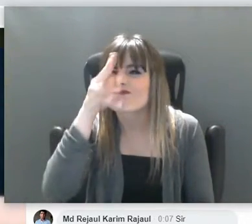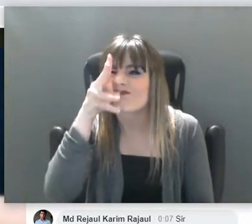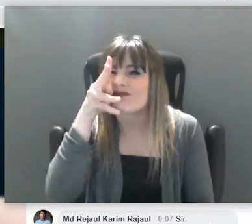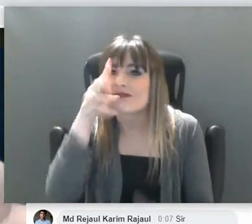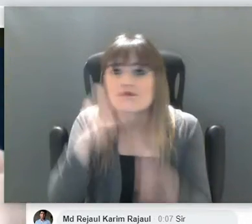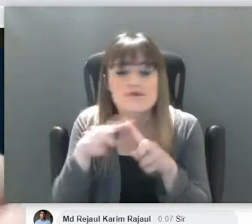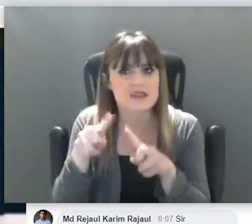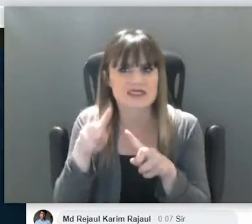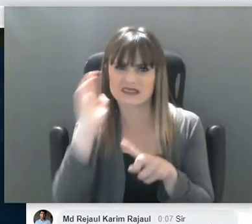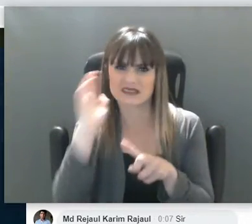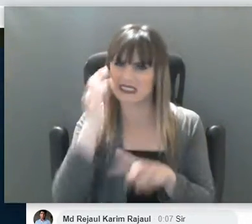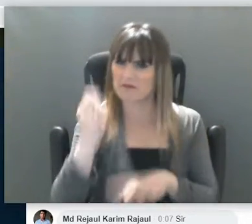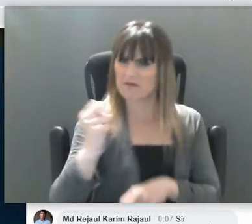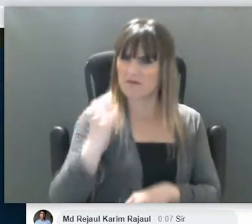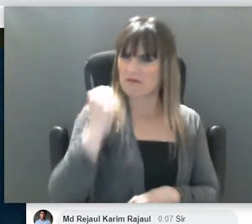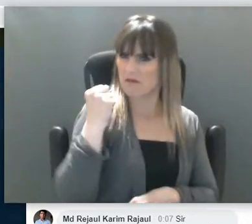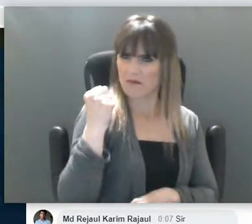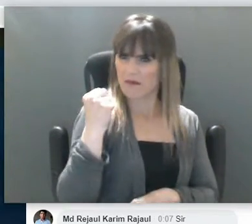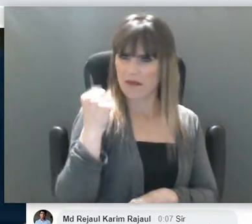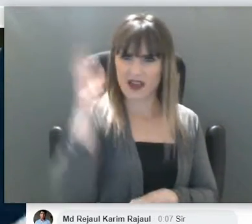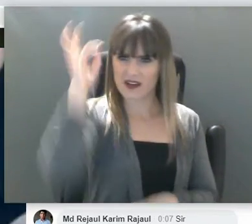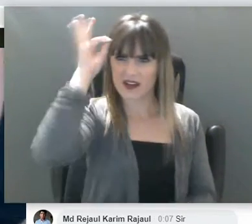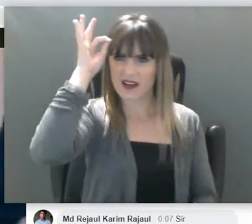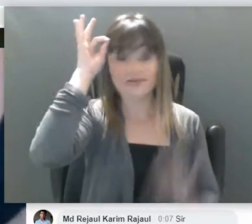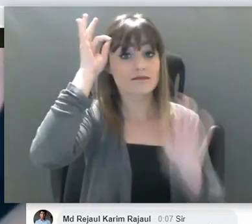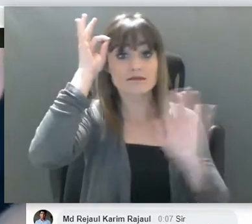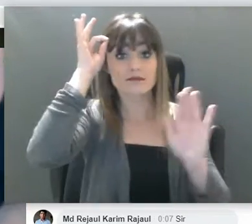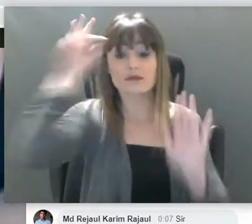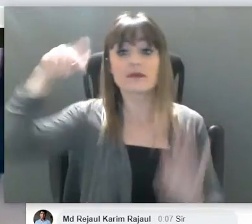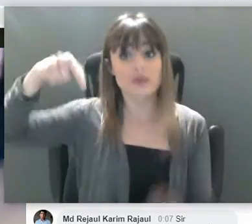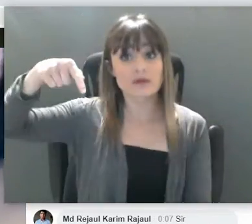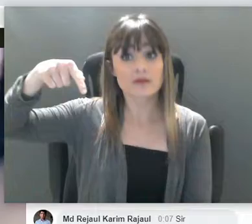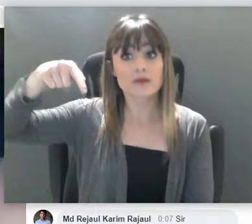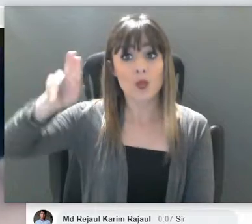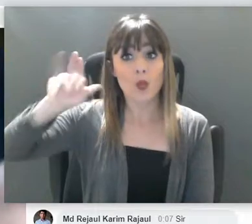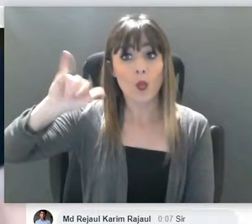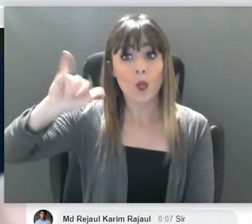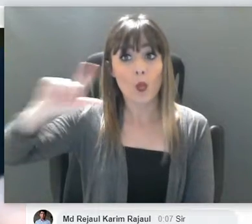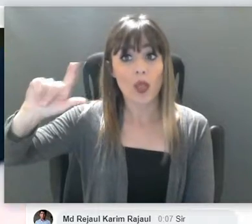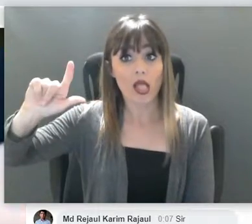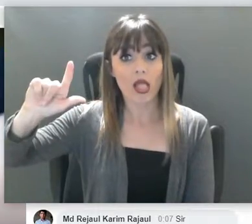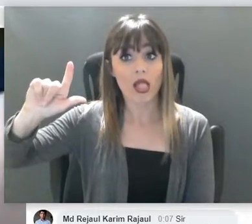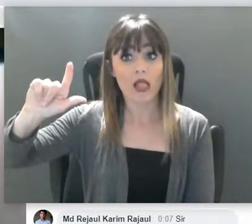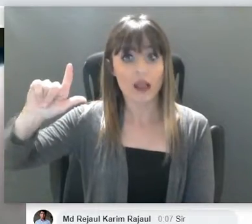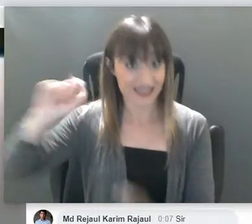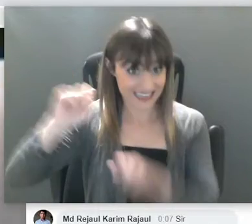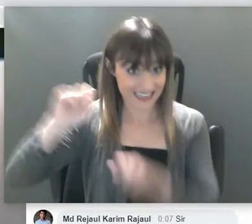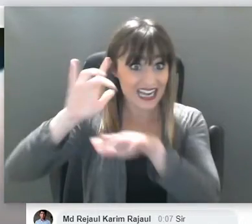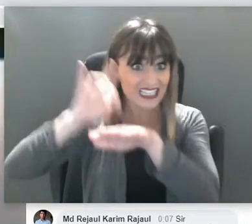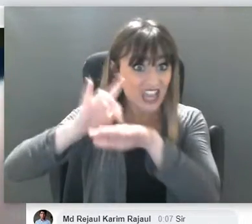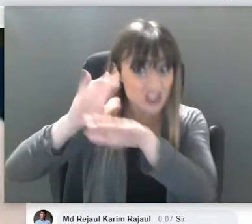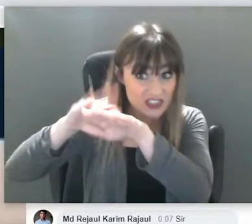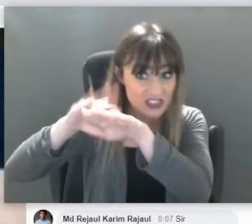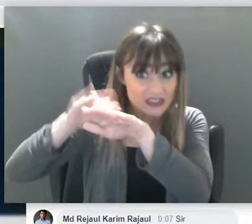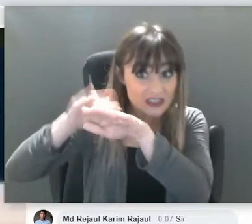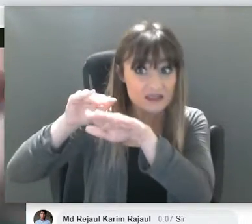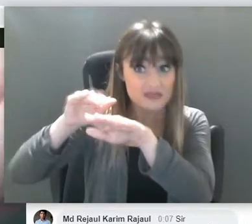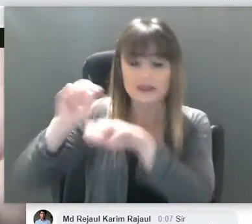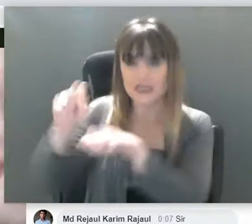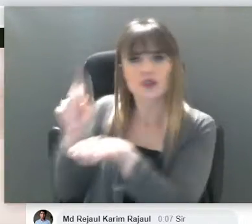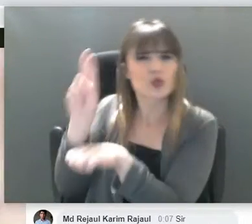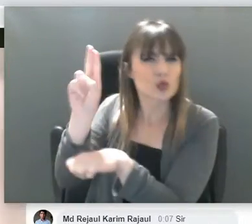her back. So it does not, those are quills. So just like a hedgehog has Can we quills. Touch, can I touch you or can, no? Yes. If I do two finger?